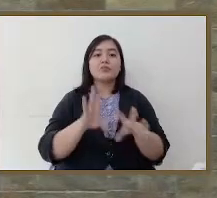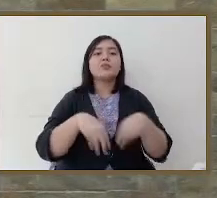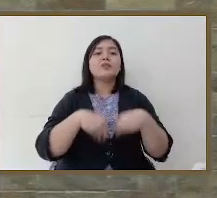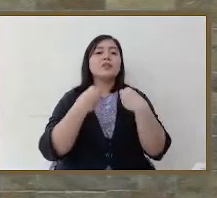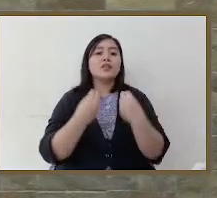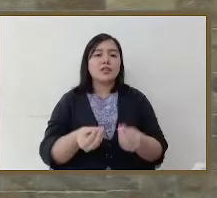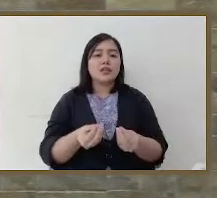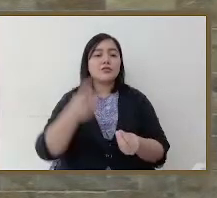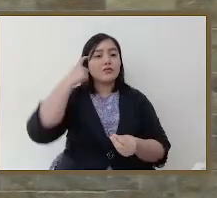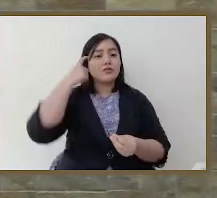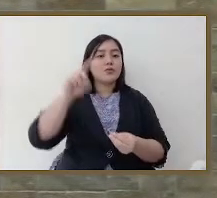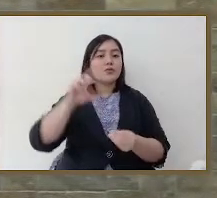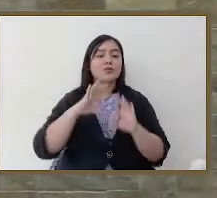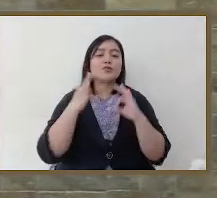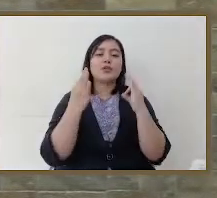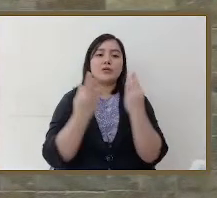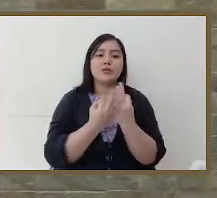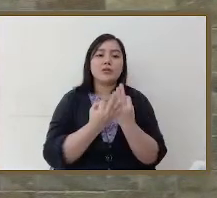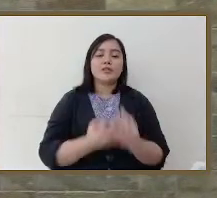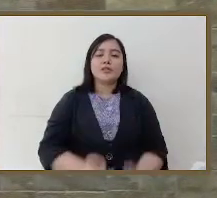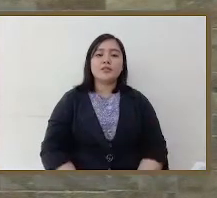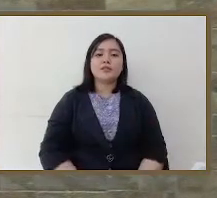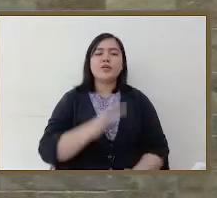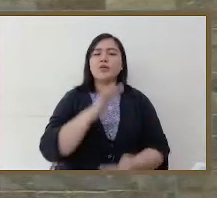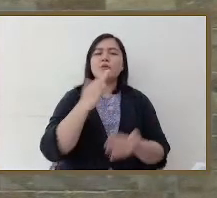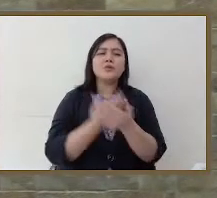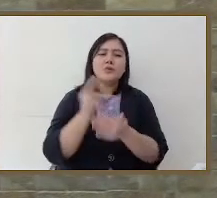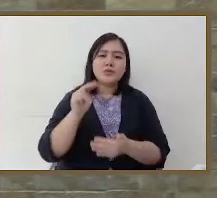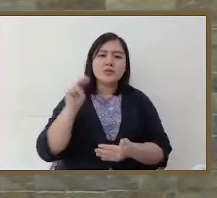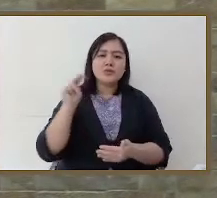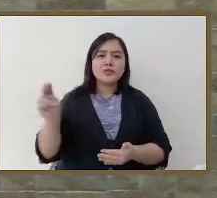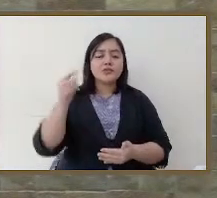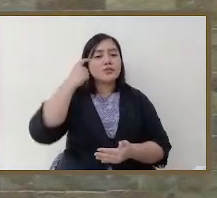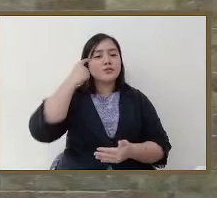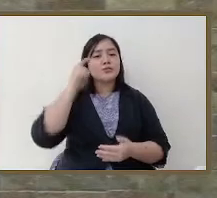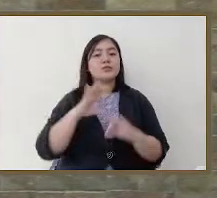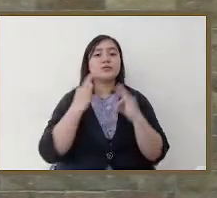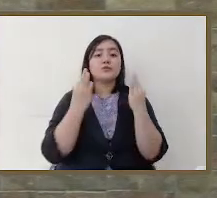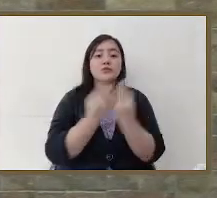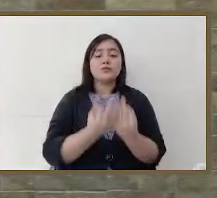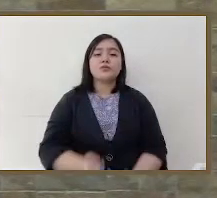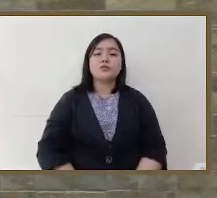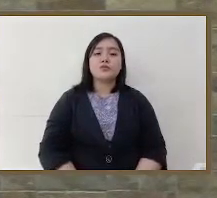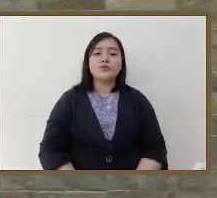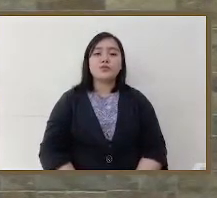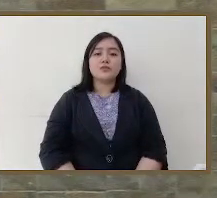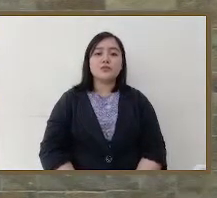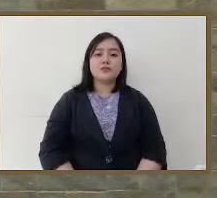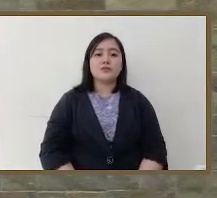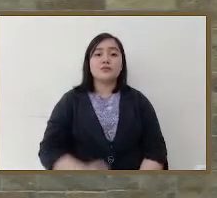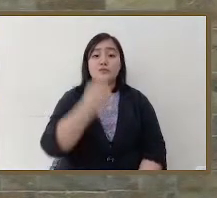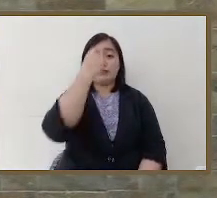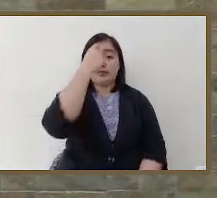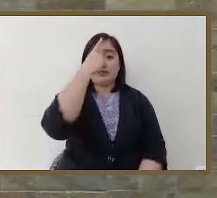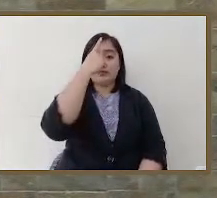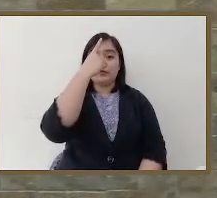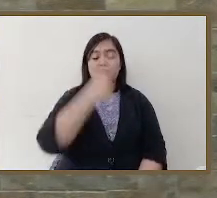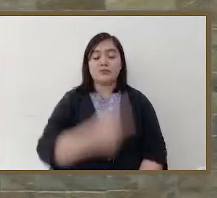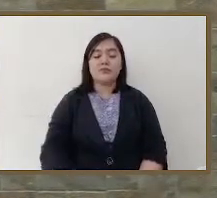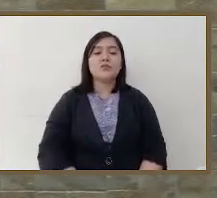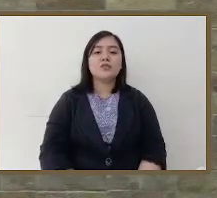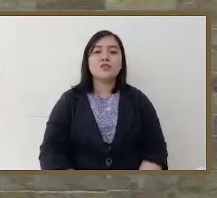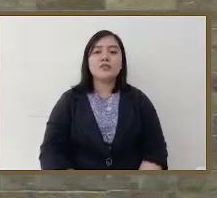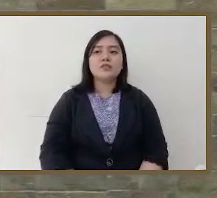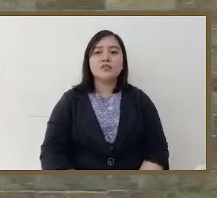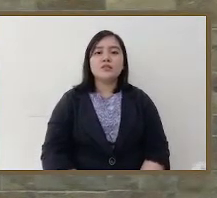family. Provide all the needs of our family. Brethren, we need God. There's something, kapatid,